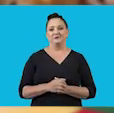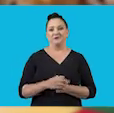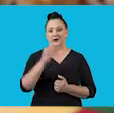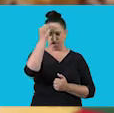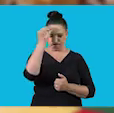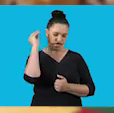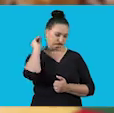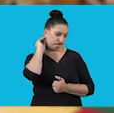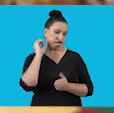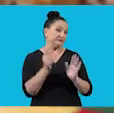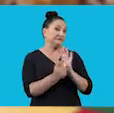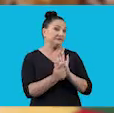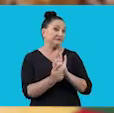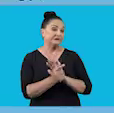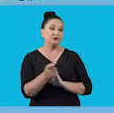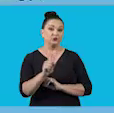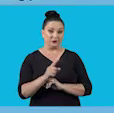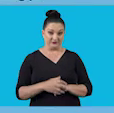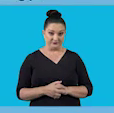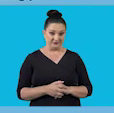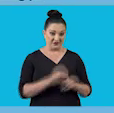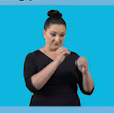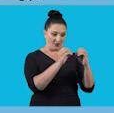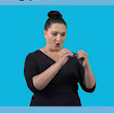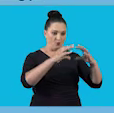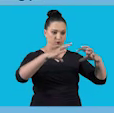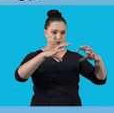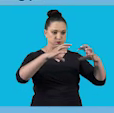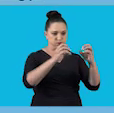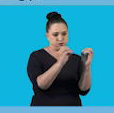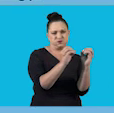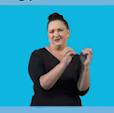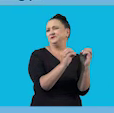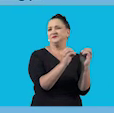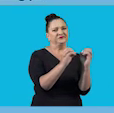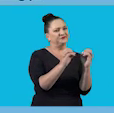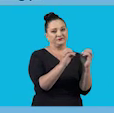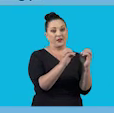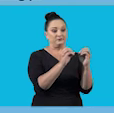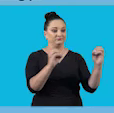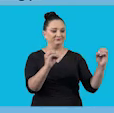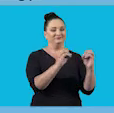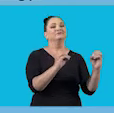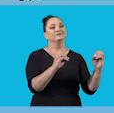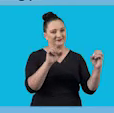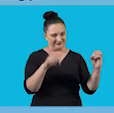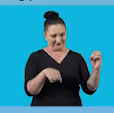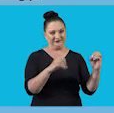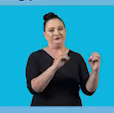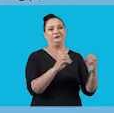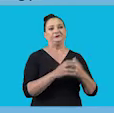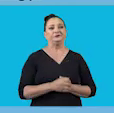important to remember about this entire lesson is that the particles do not expand. However, the particles, they move away from each